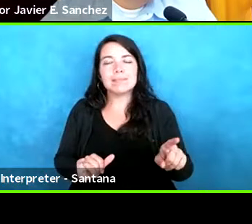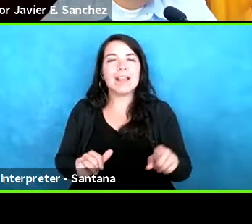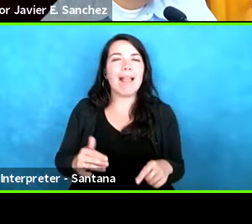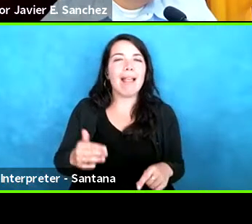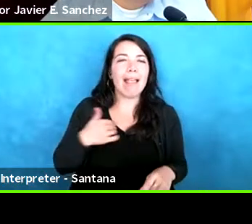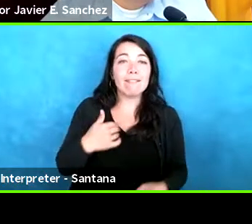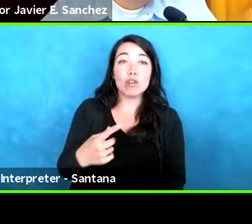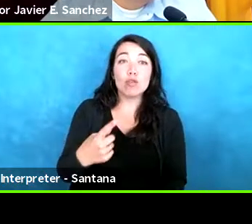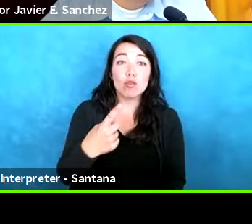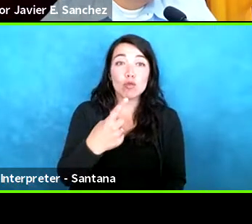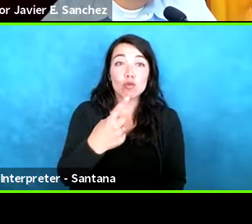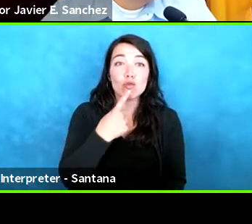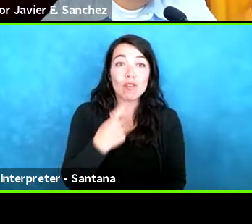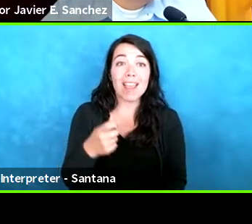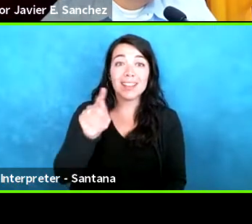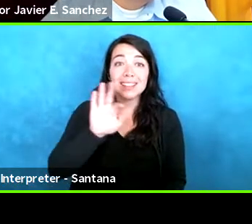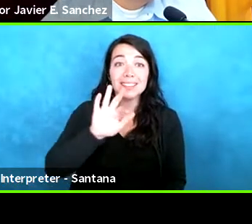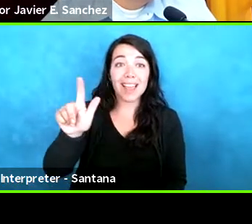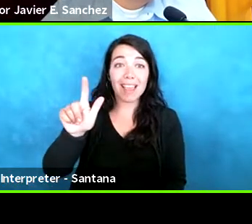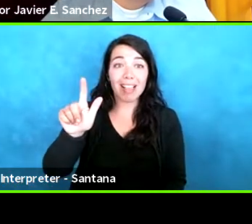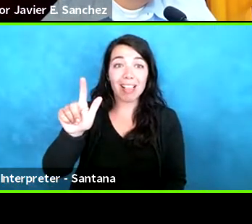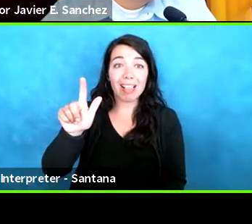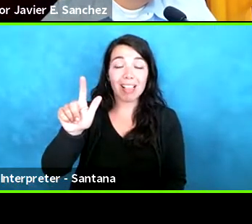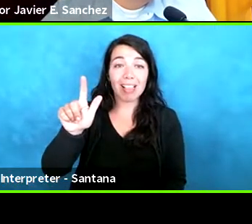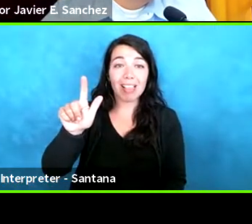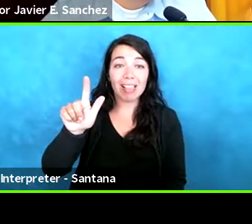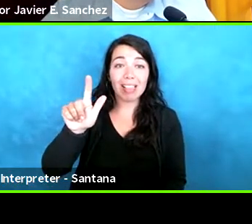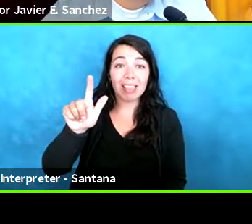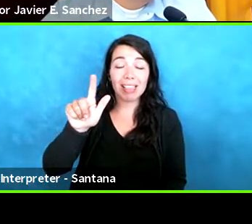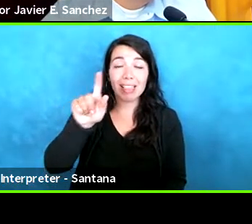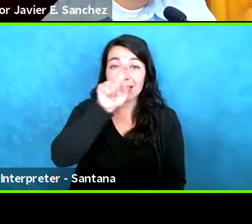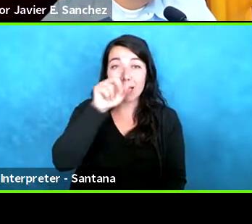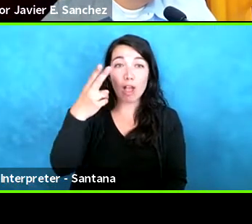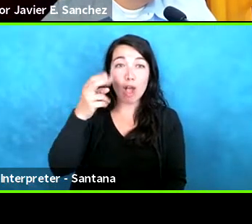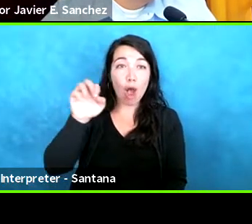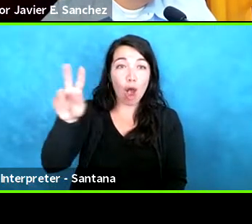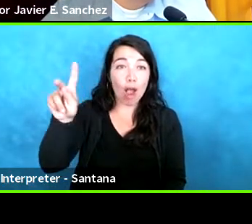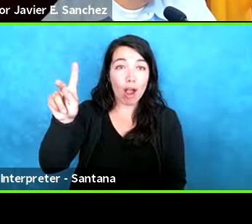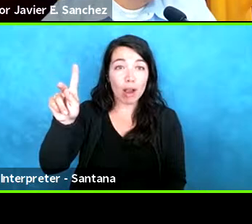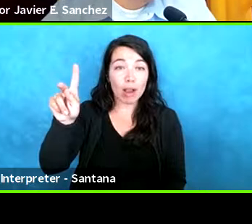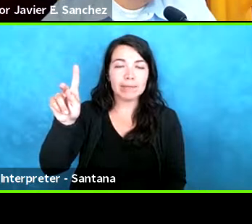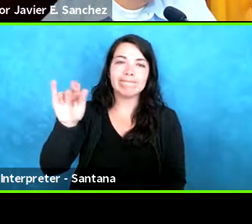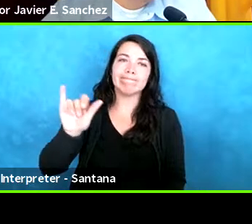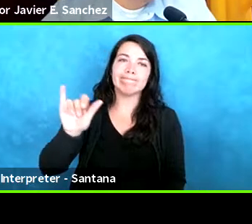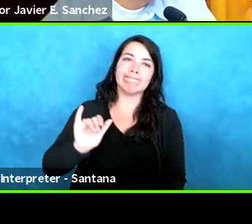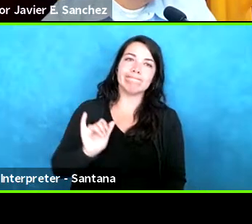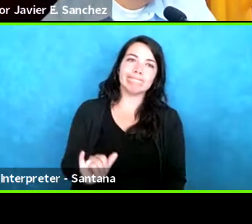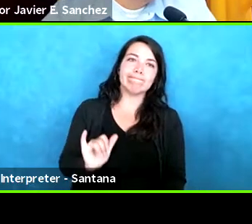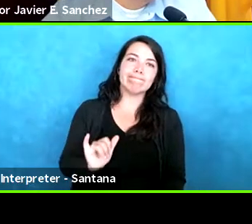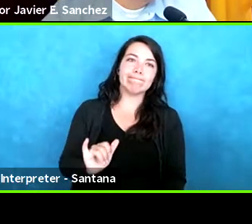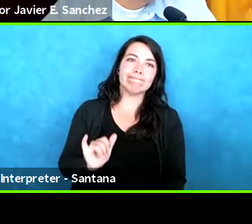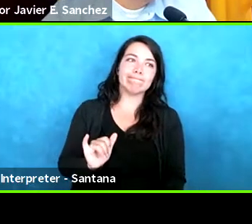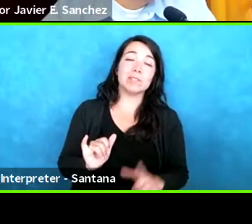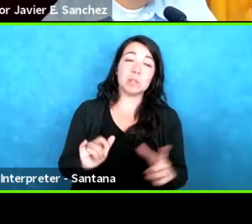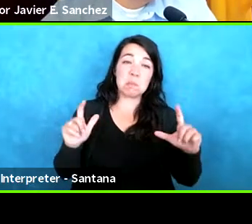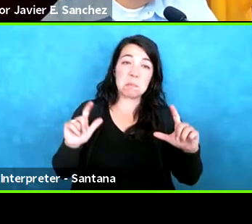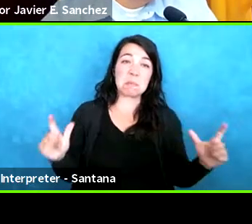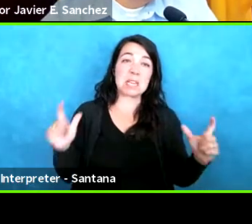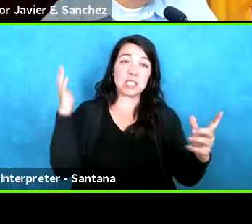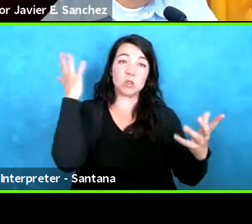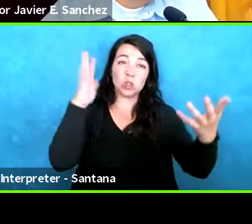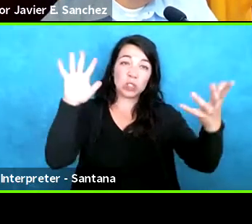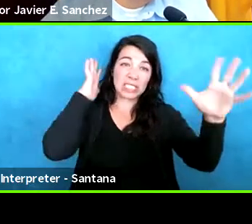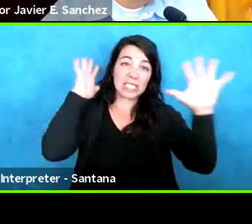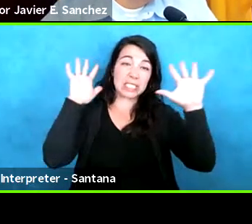red-tailed hawk that housed in that area. So on those big trees there. So we did leave the big trees there, but we did take away for a